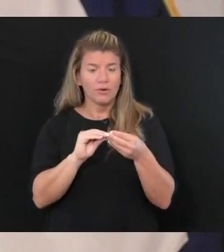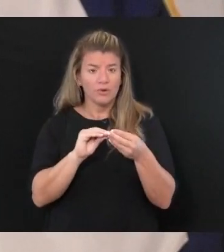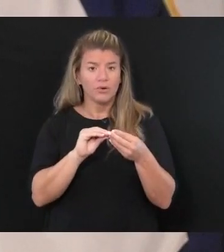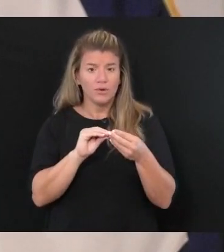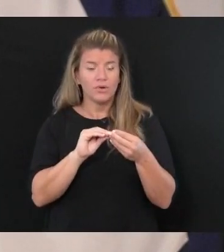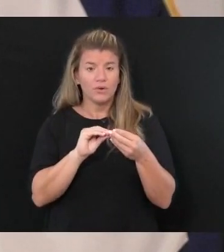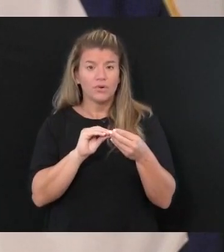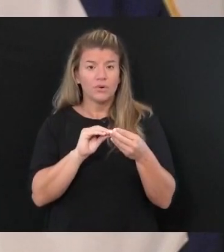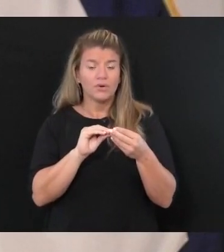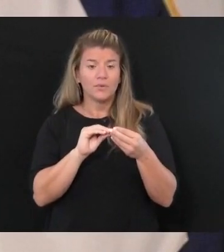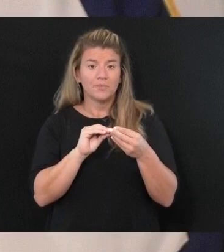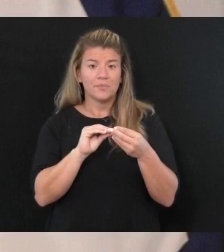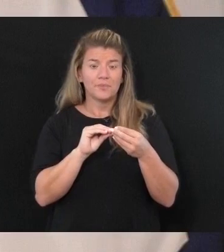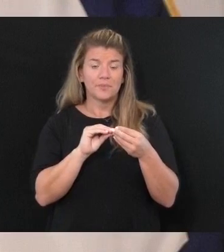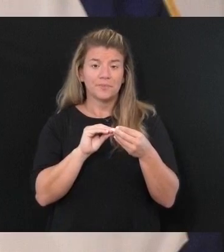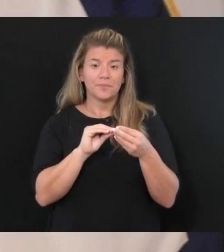know,